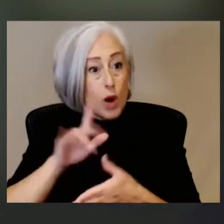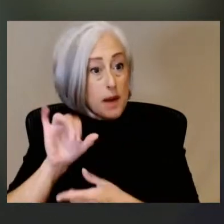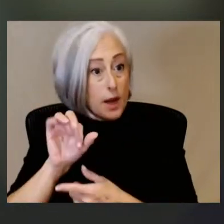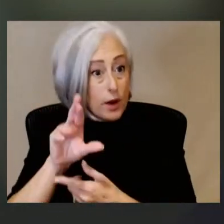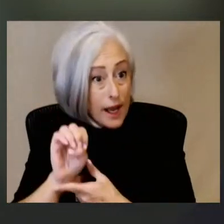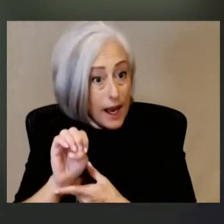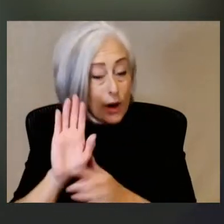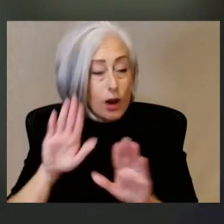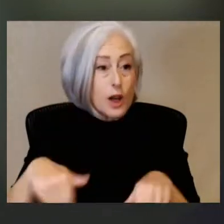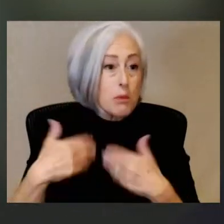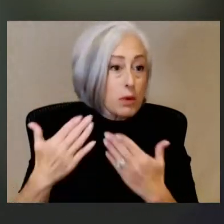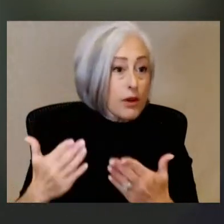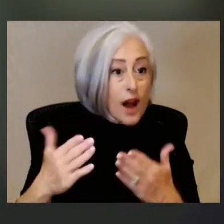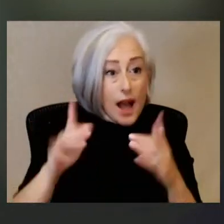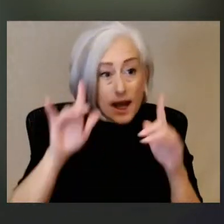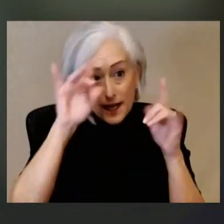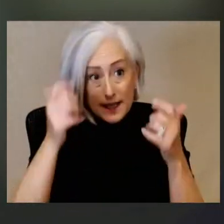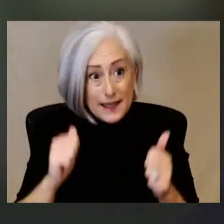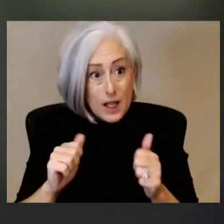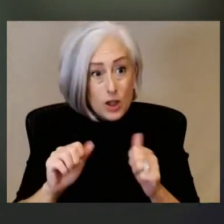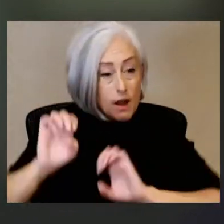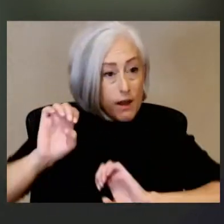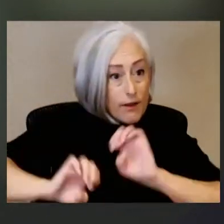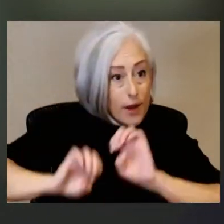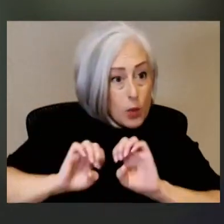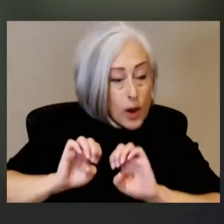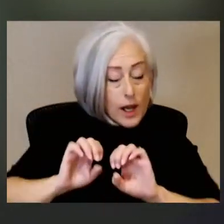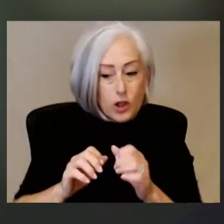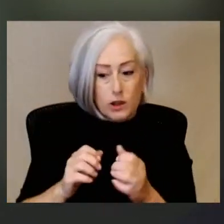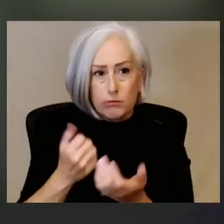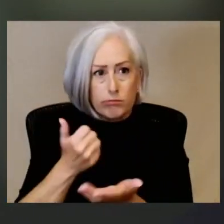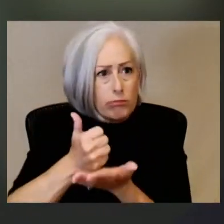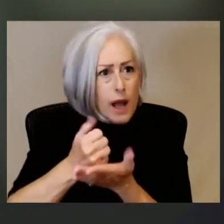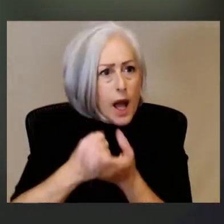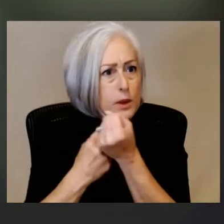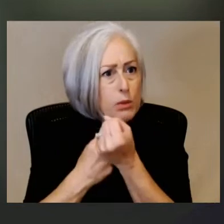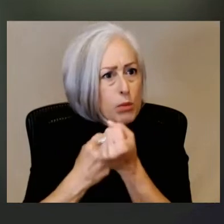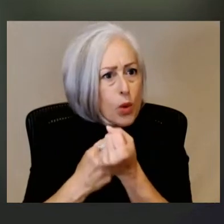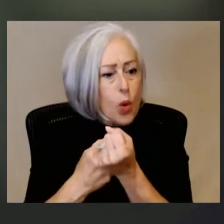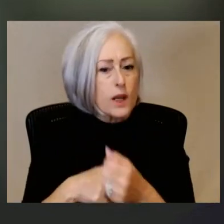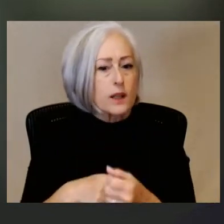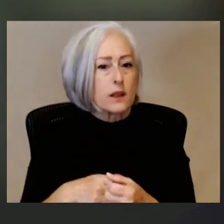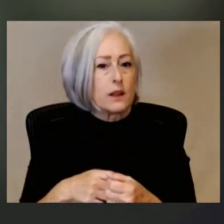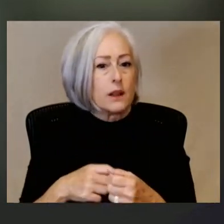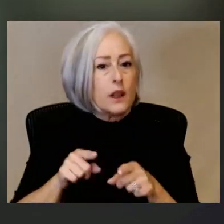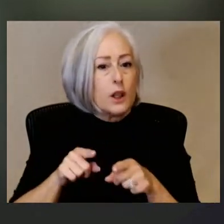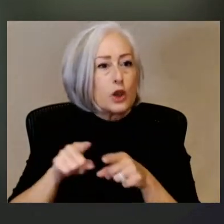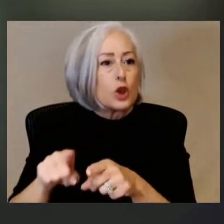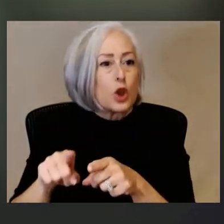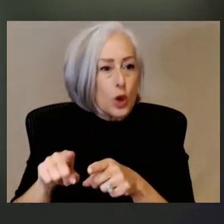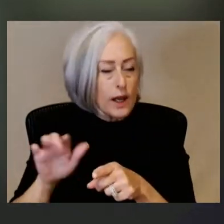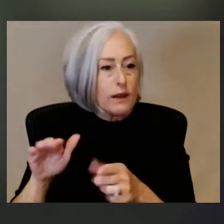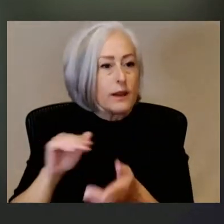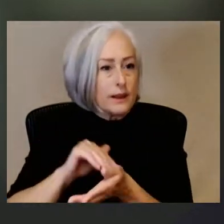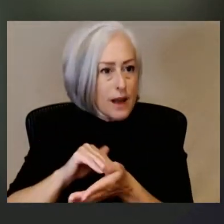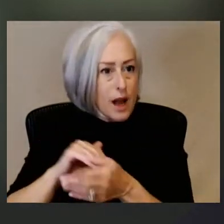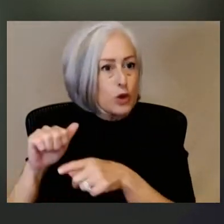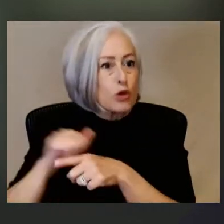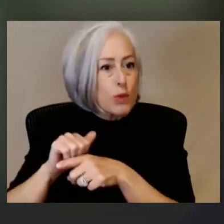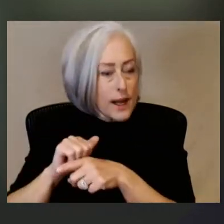dementia evaluations and support them in doing that in practice. And then we see the